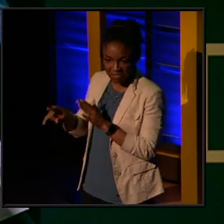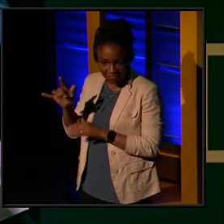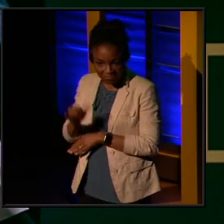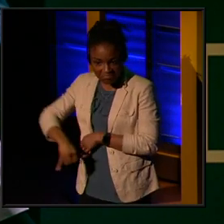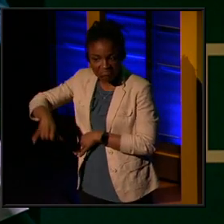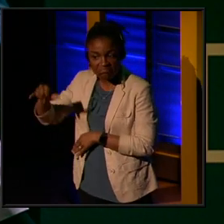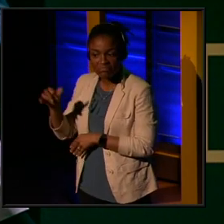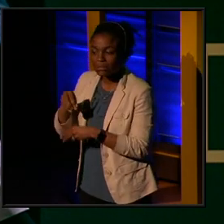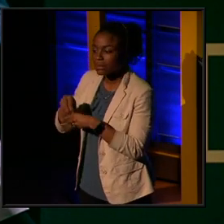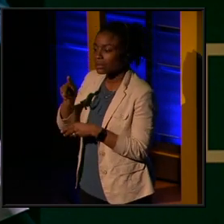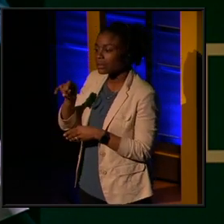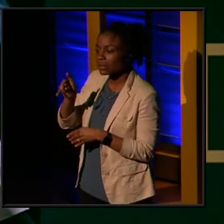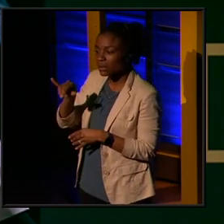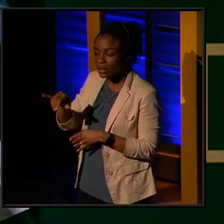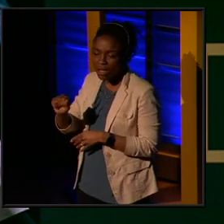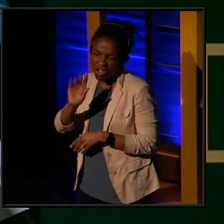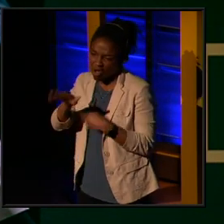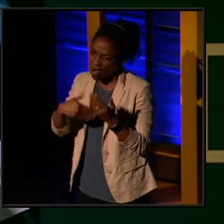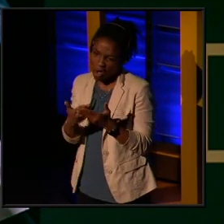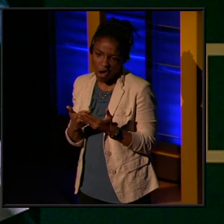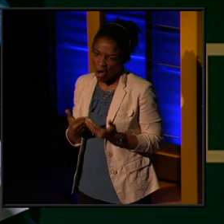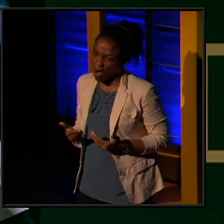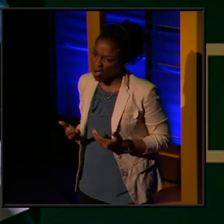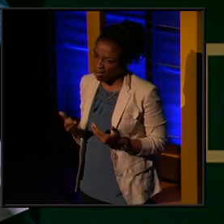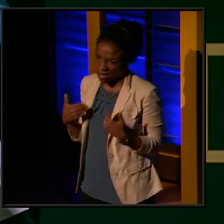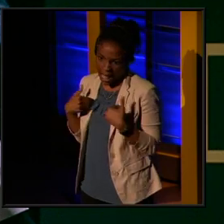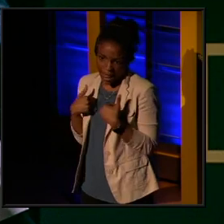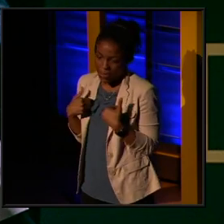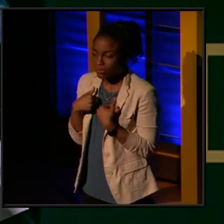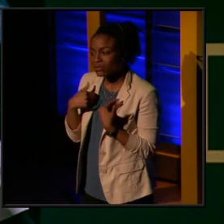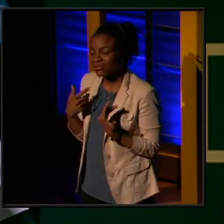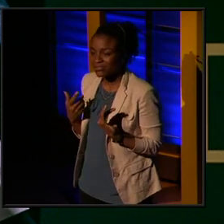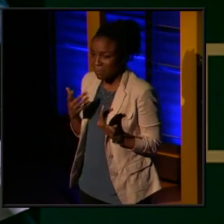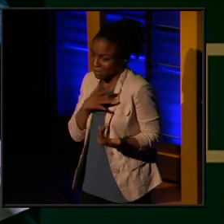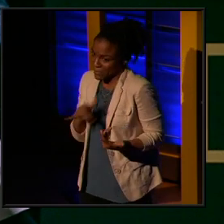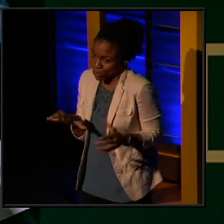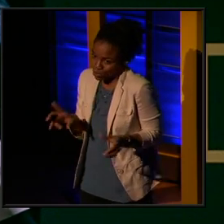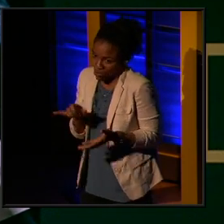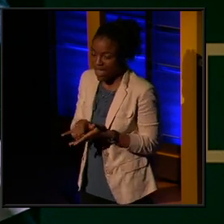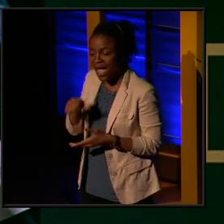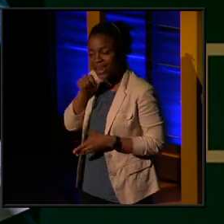as all good wildlife does, they didn't show up this year.